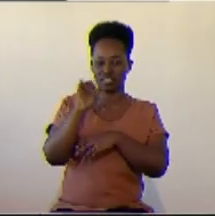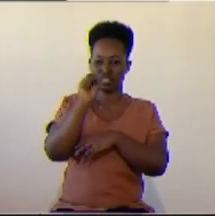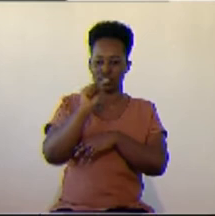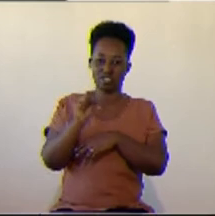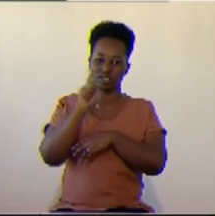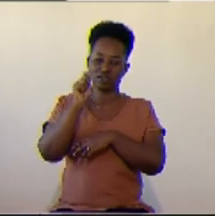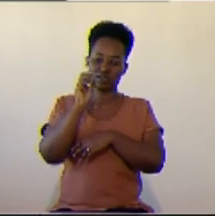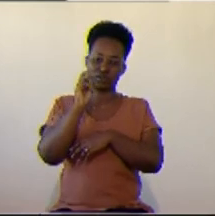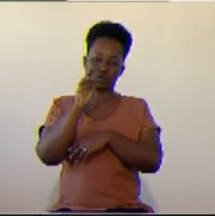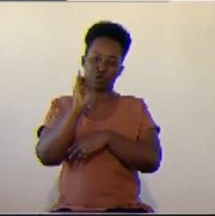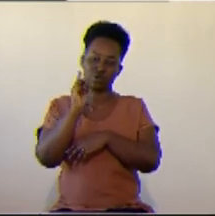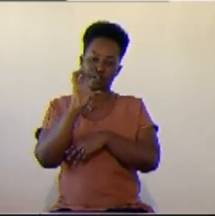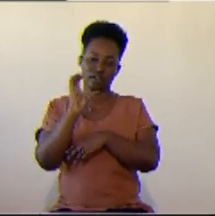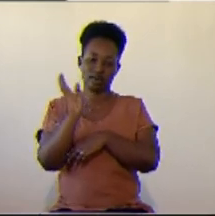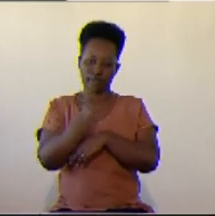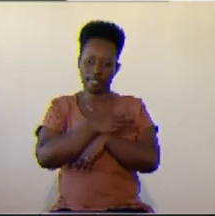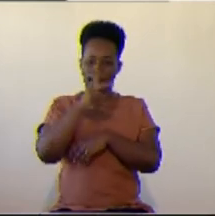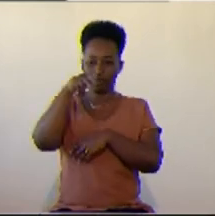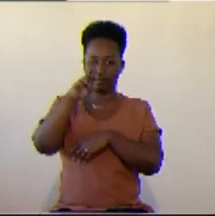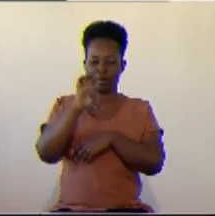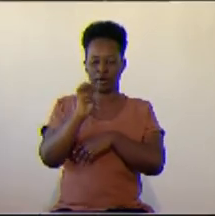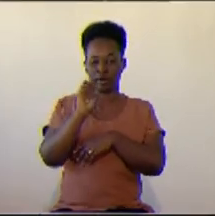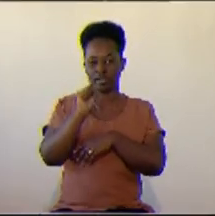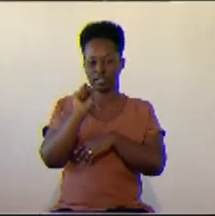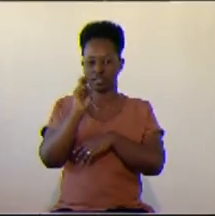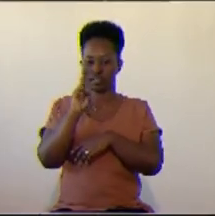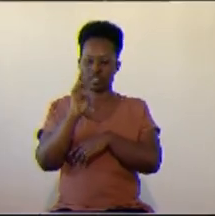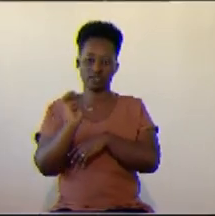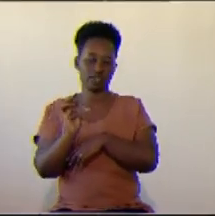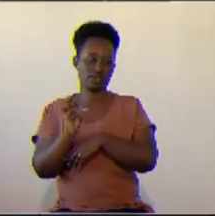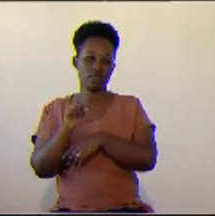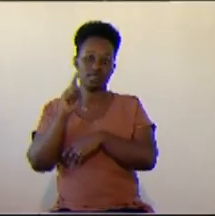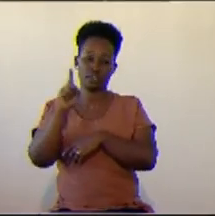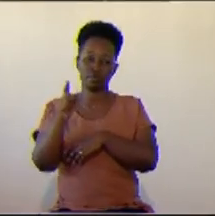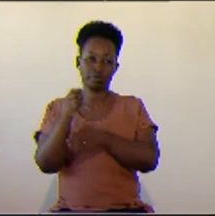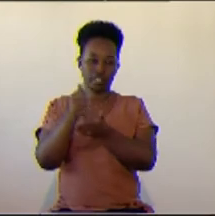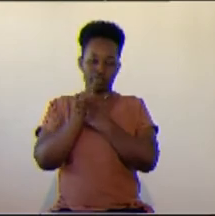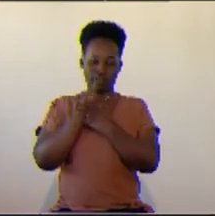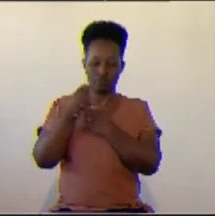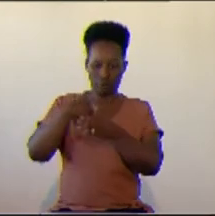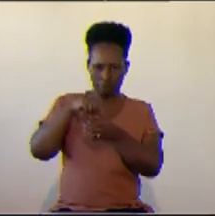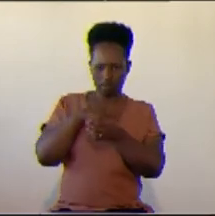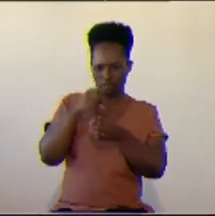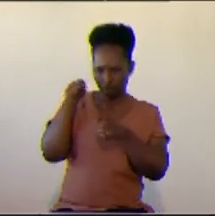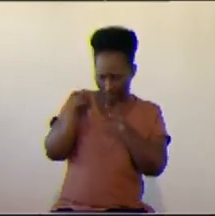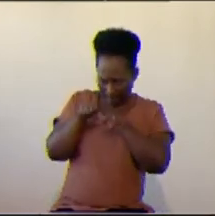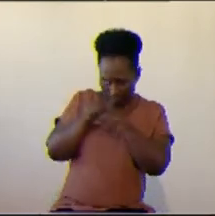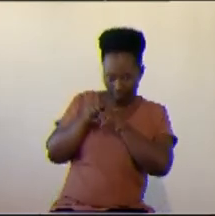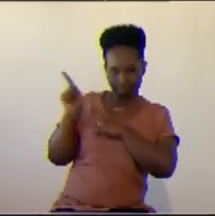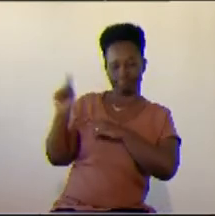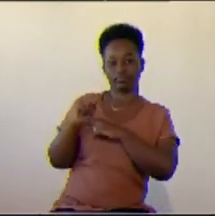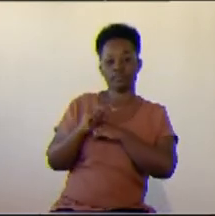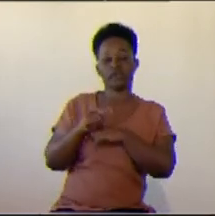the muscles, I mean, the blood vessels contract, we refer to that as systolic pressure. And when